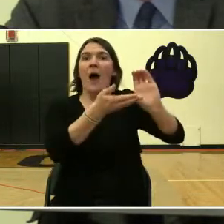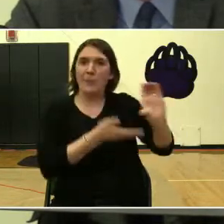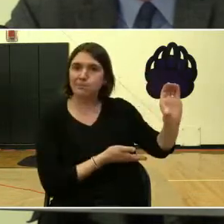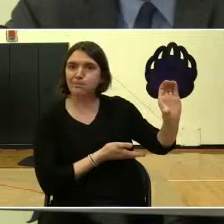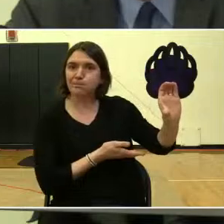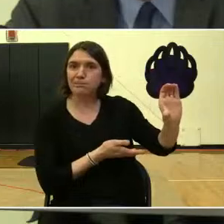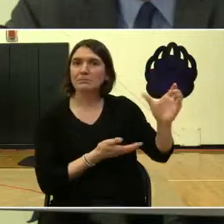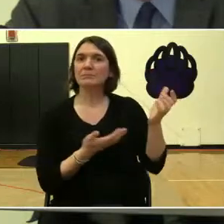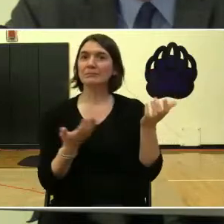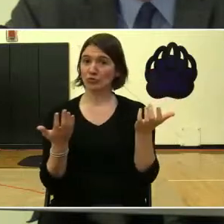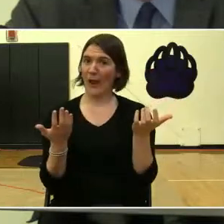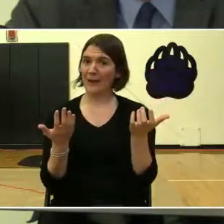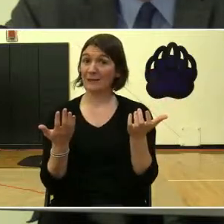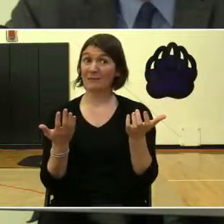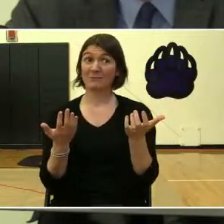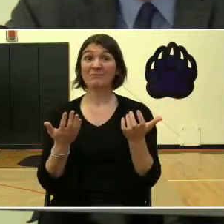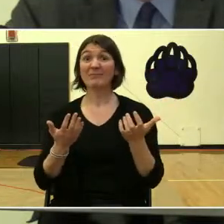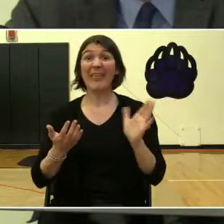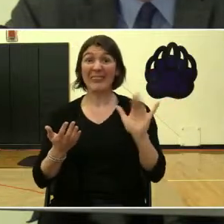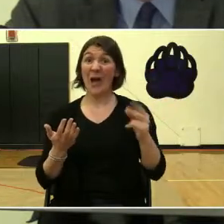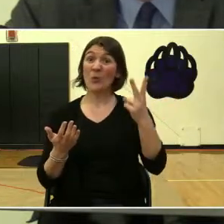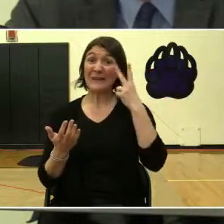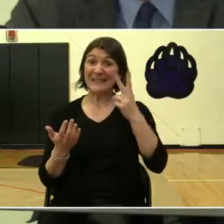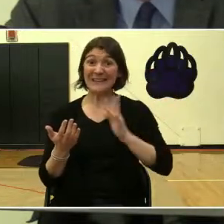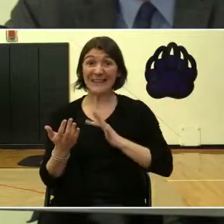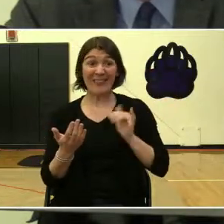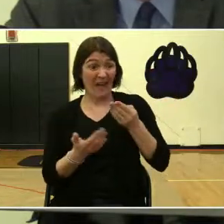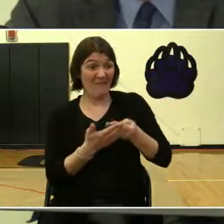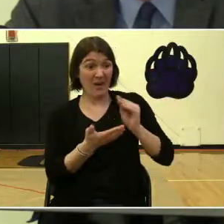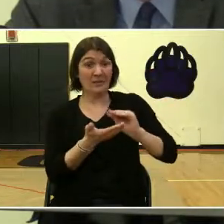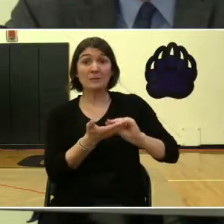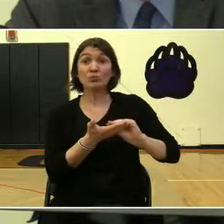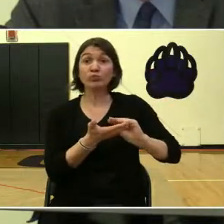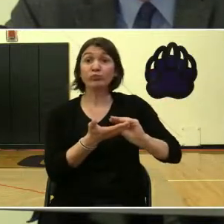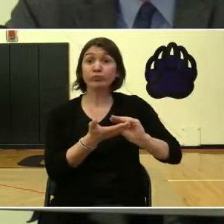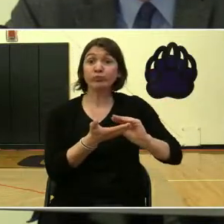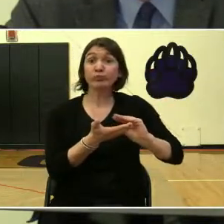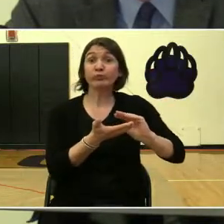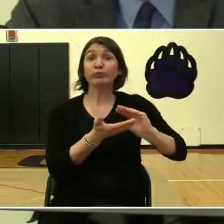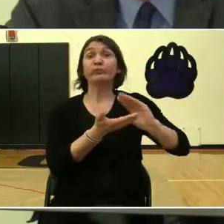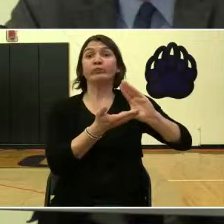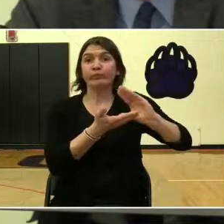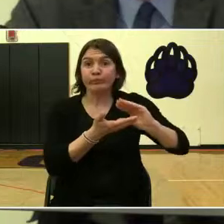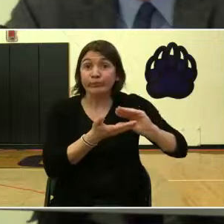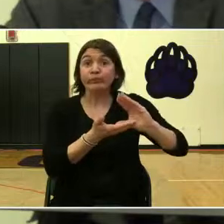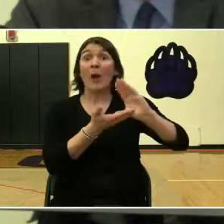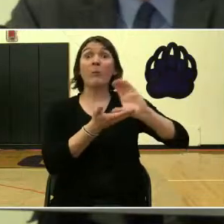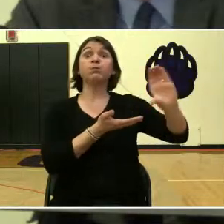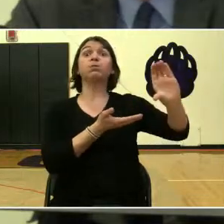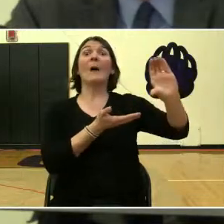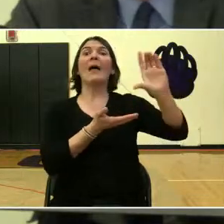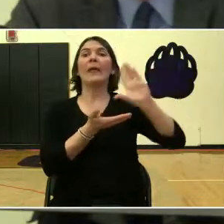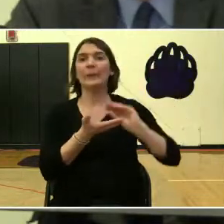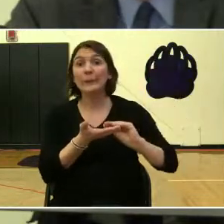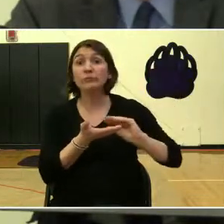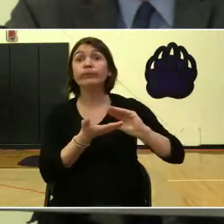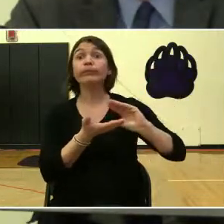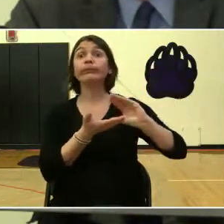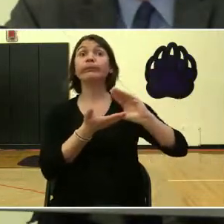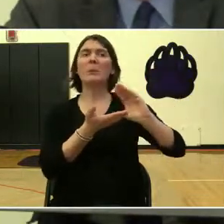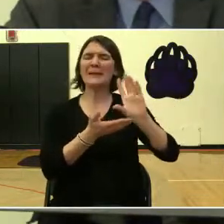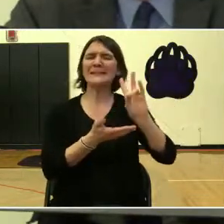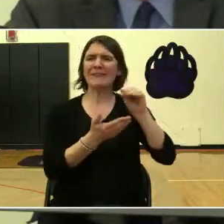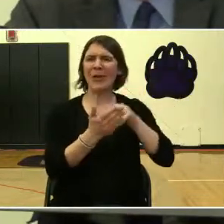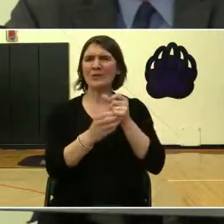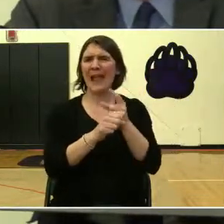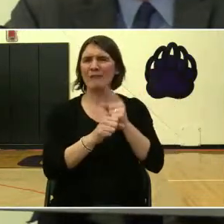you know it's kind it is one of the things that you see in these kind of funds they they they kind of e and flow in their U usage and sometimes when they build up